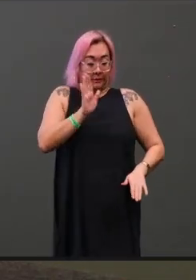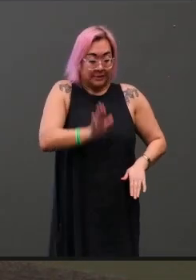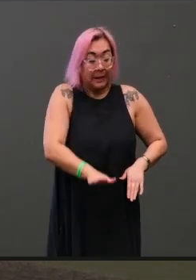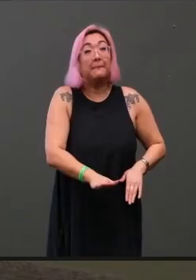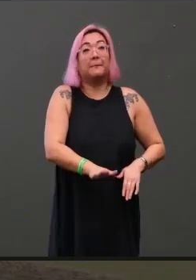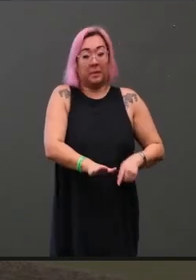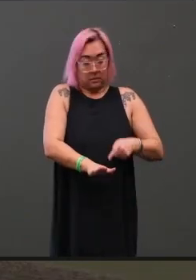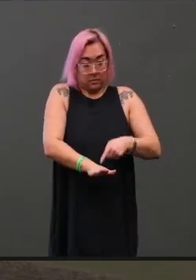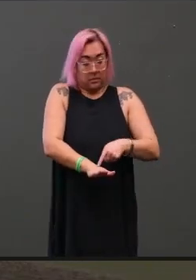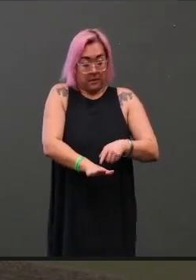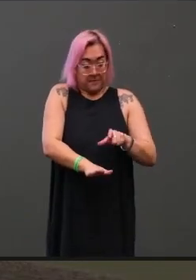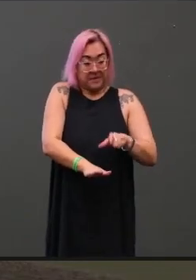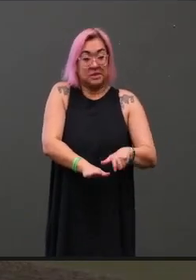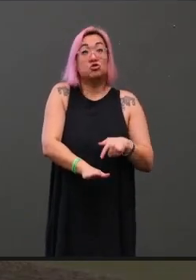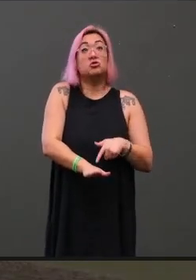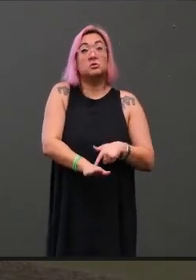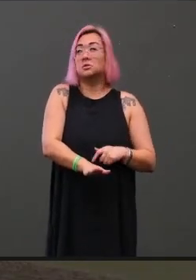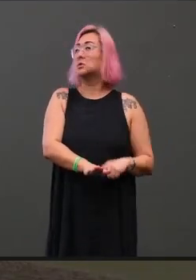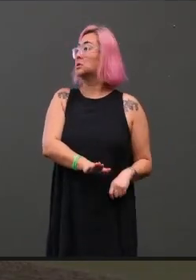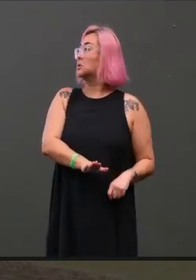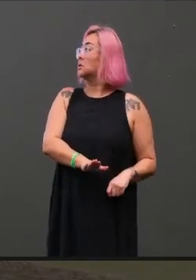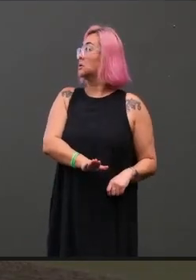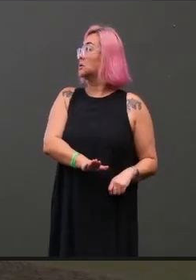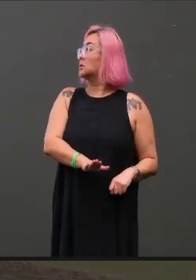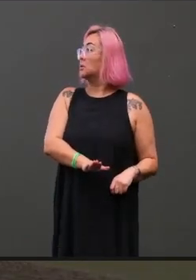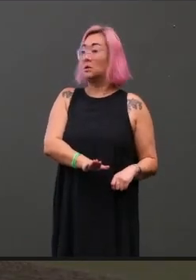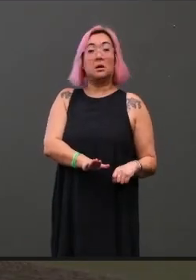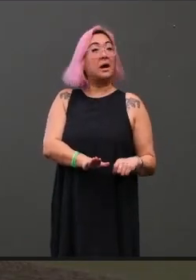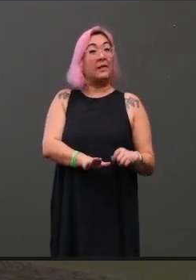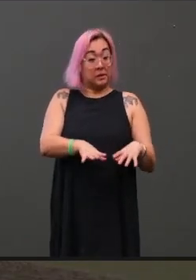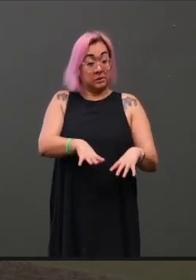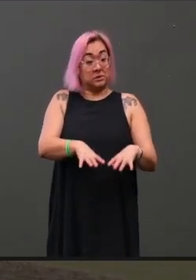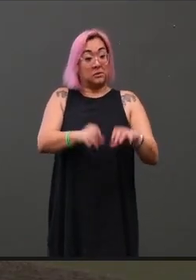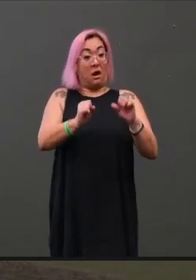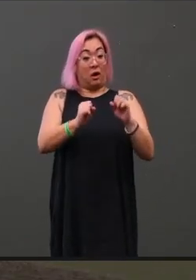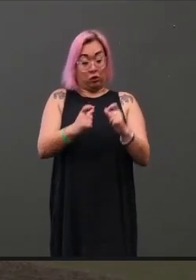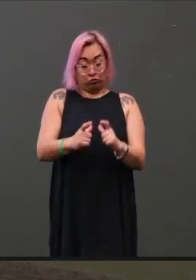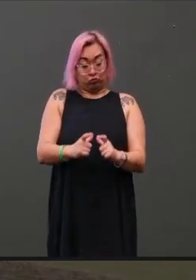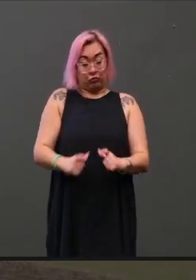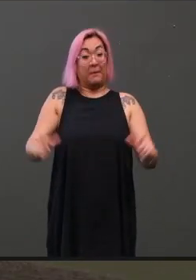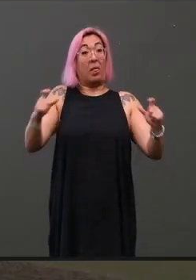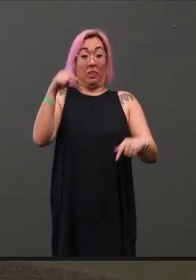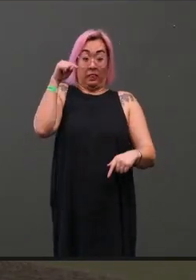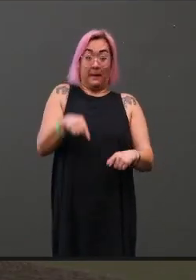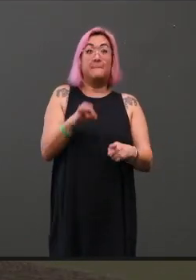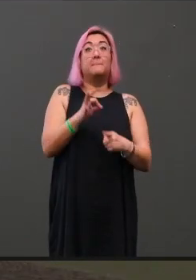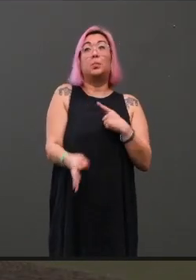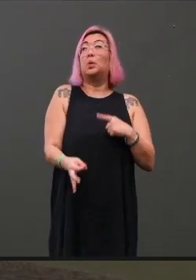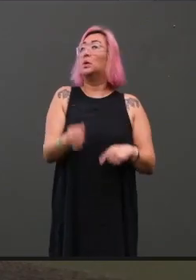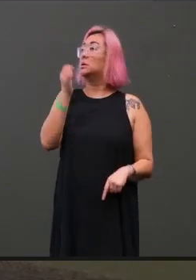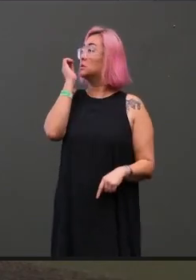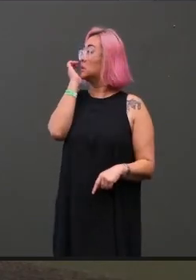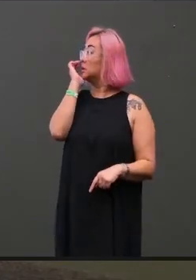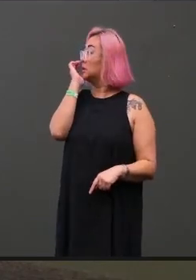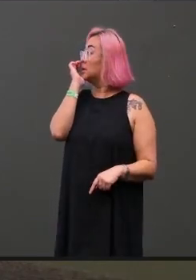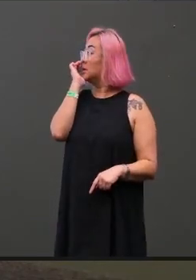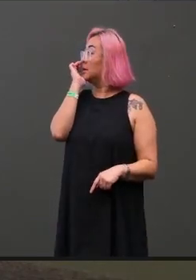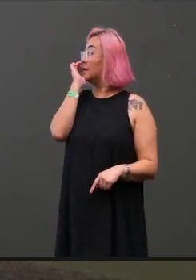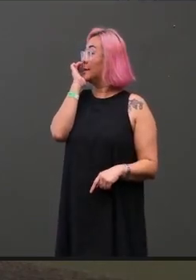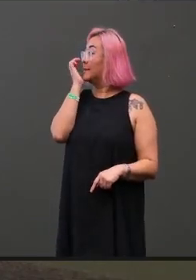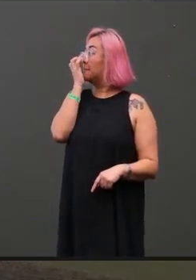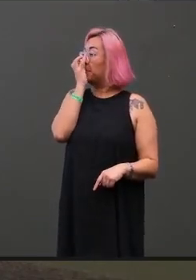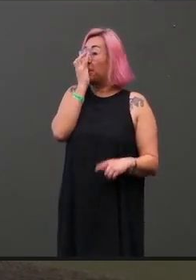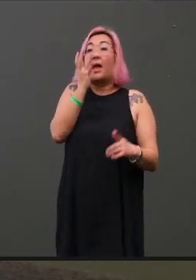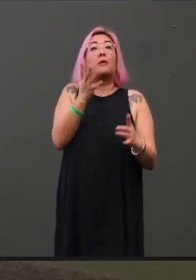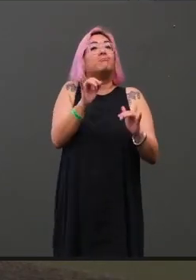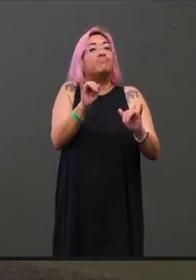that. So we could trigger and play the ripple animation at that point. One pretty noticeable problem, though, was that the ripples